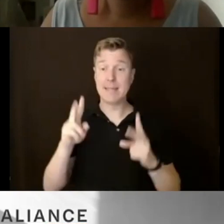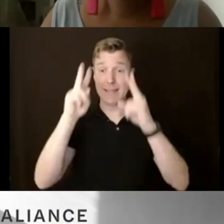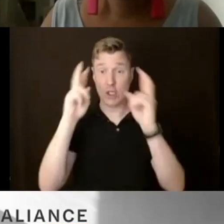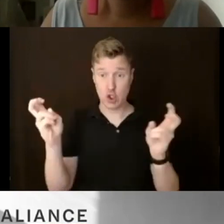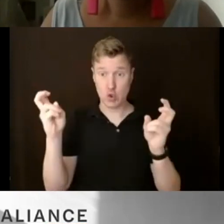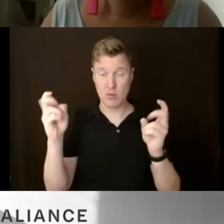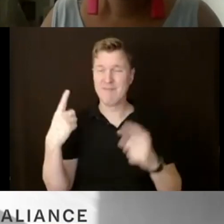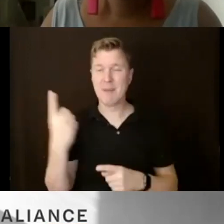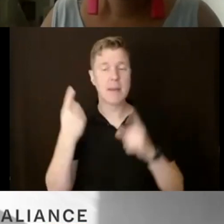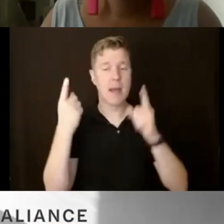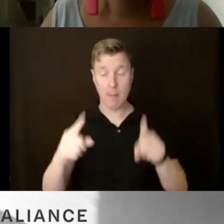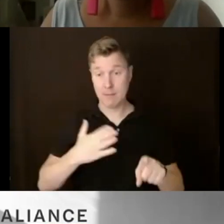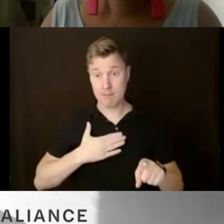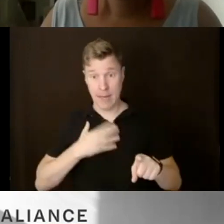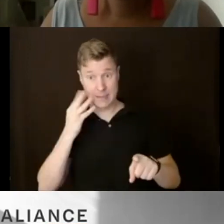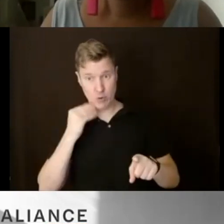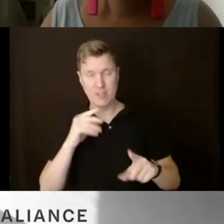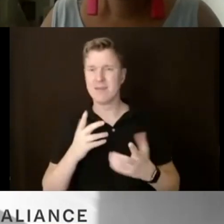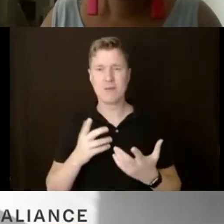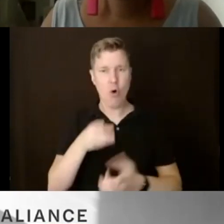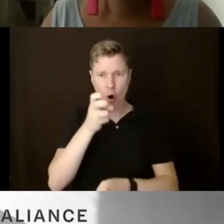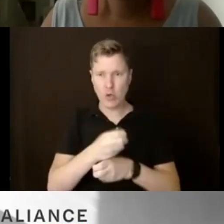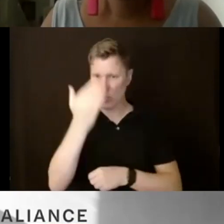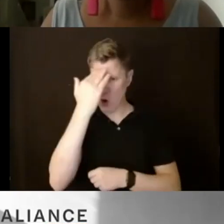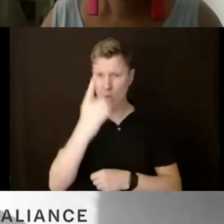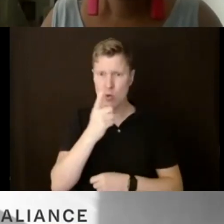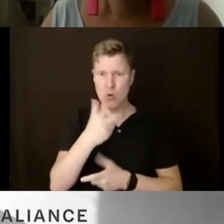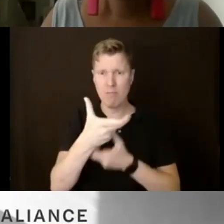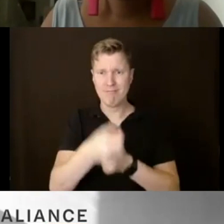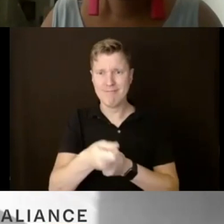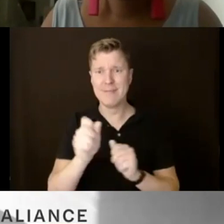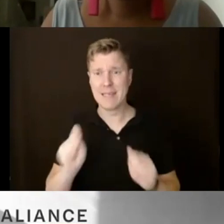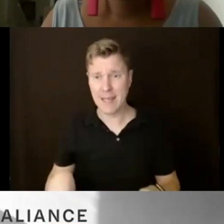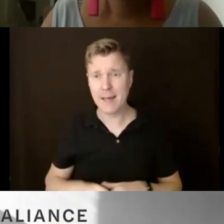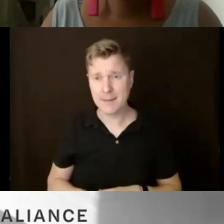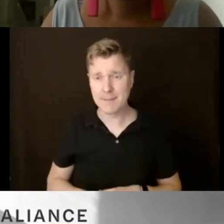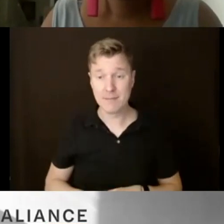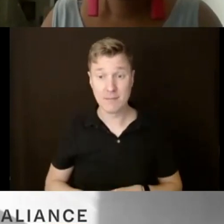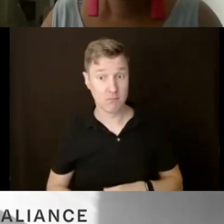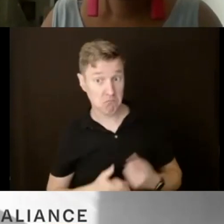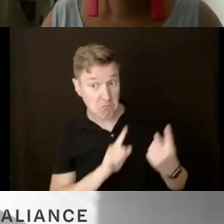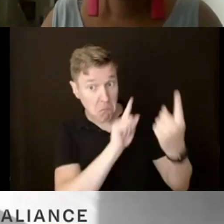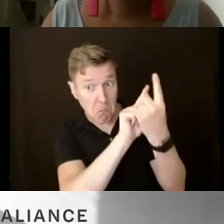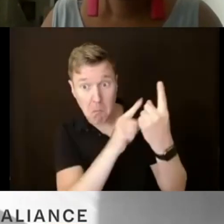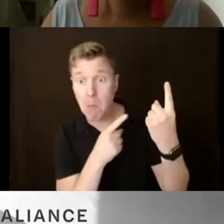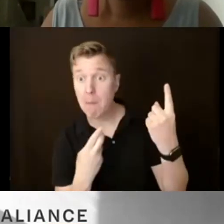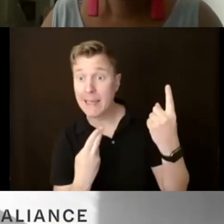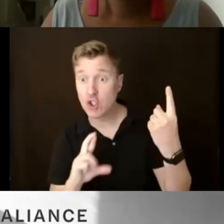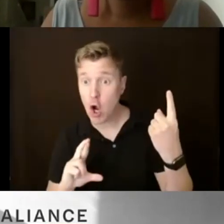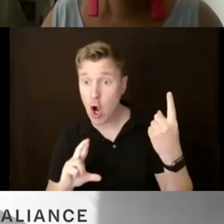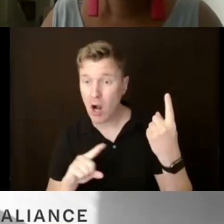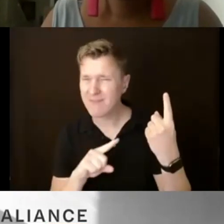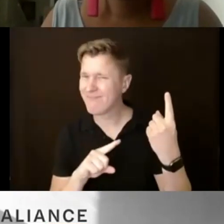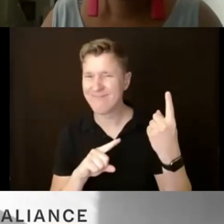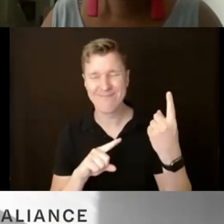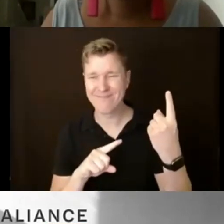happen, I mean, in my own experience, it's really hard to know who you can trust. Like, it's really hard to go to HR because you know that HR will tell